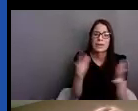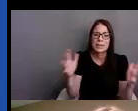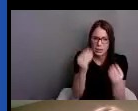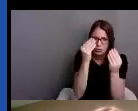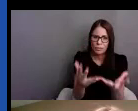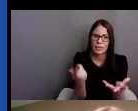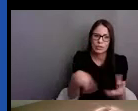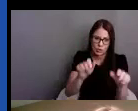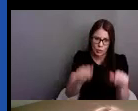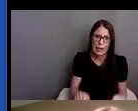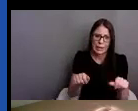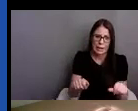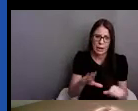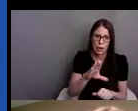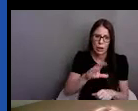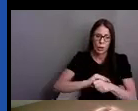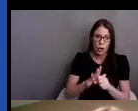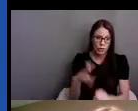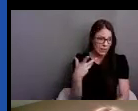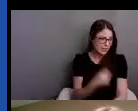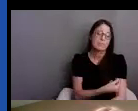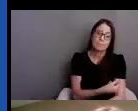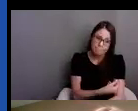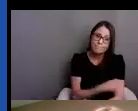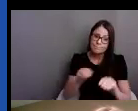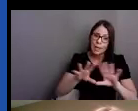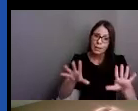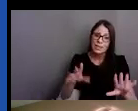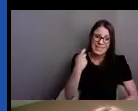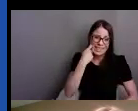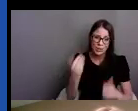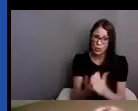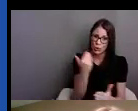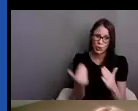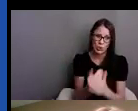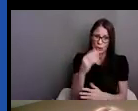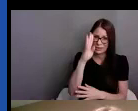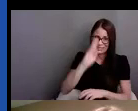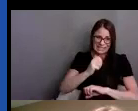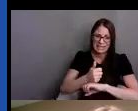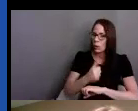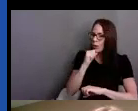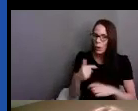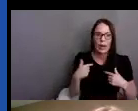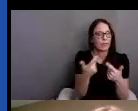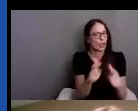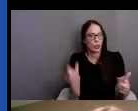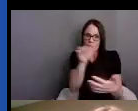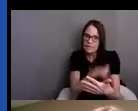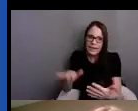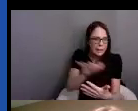The COVID-19 vaccines are obviously new, and so we don't have huge studies of giving them to pregnant women and